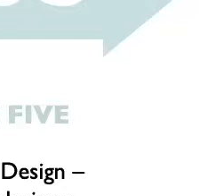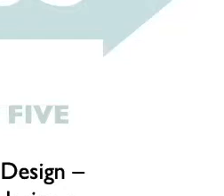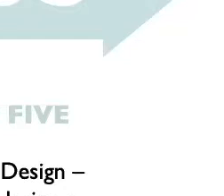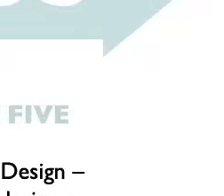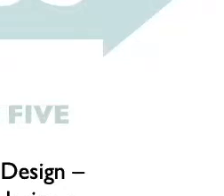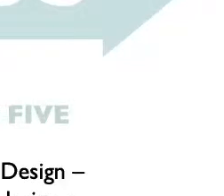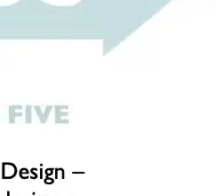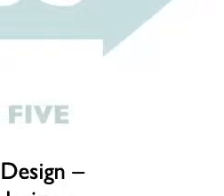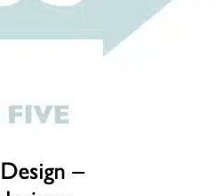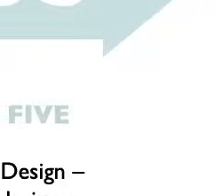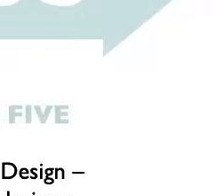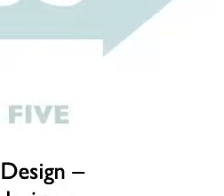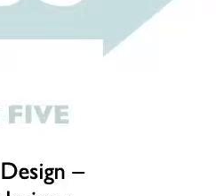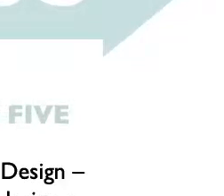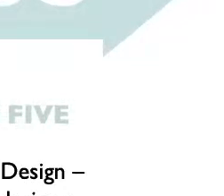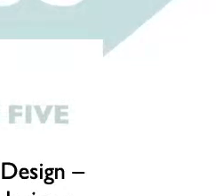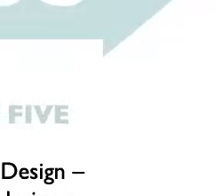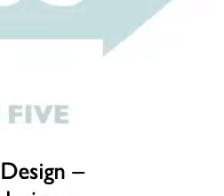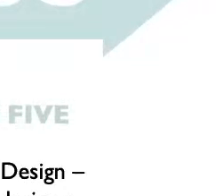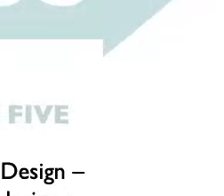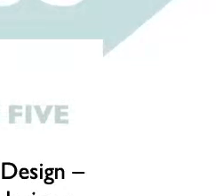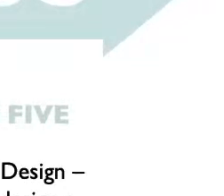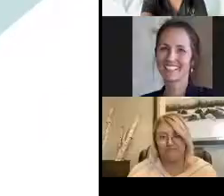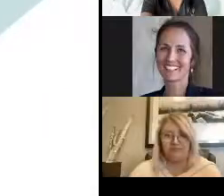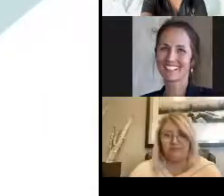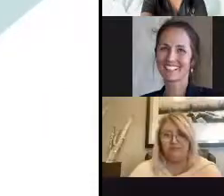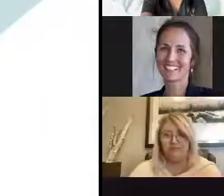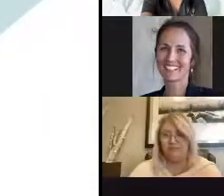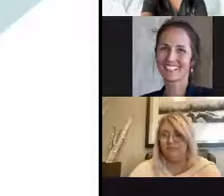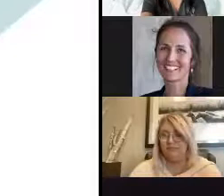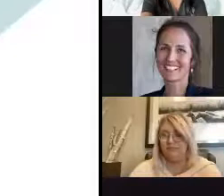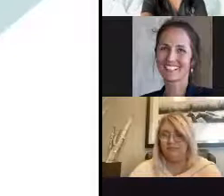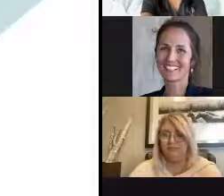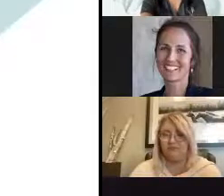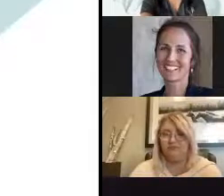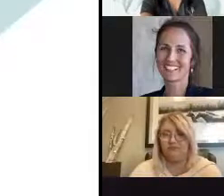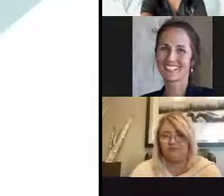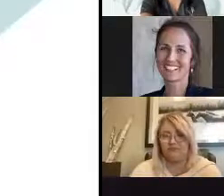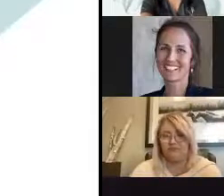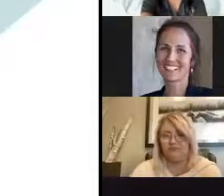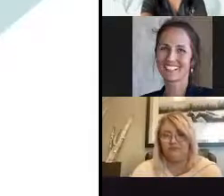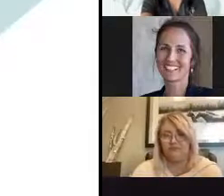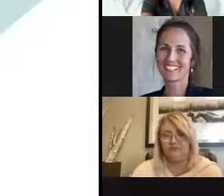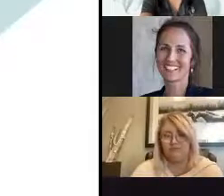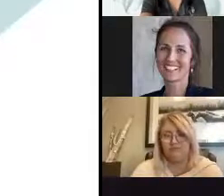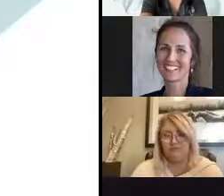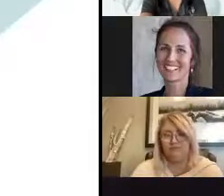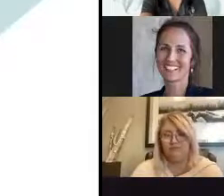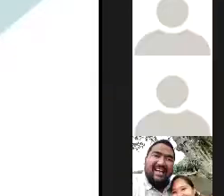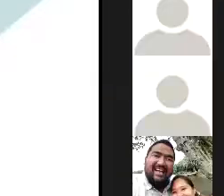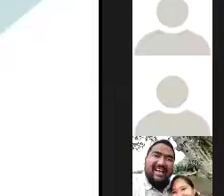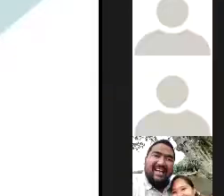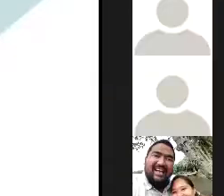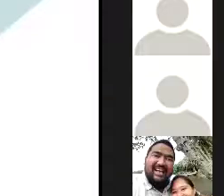to parents overall that provides some group support, some community support that gives them the basic skills and knowledge that